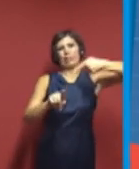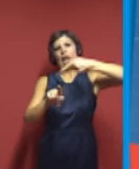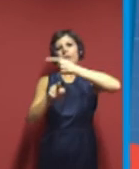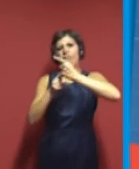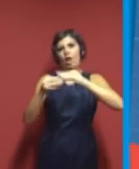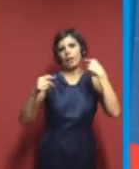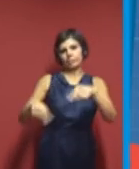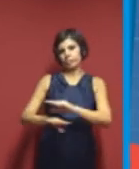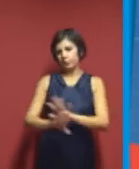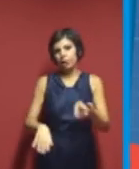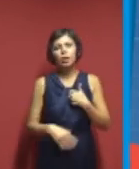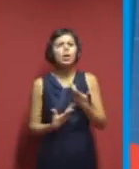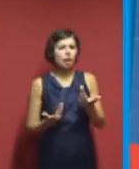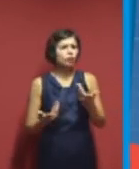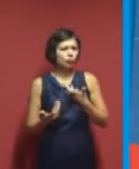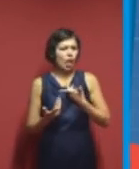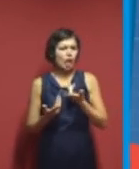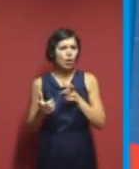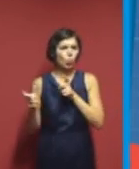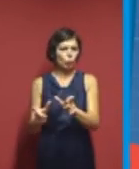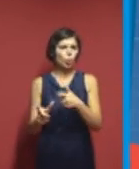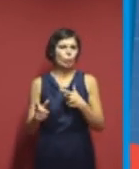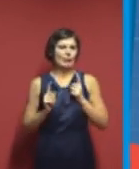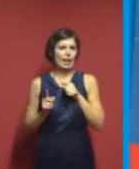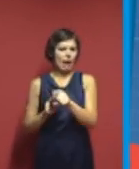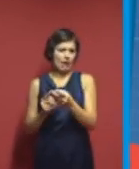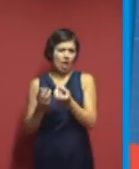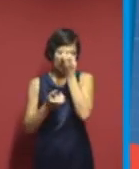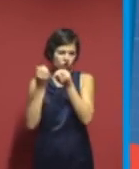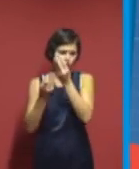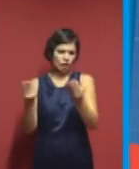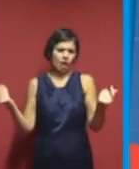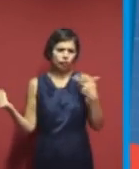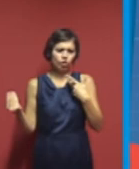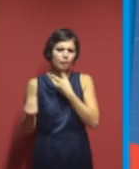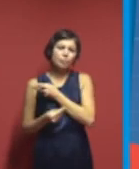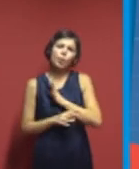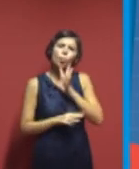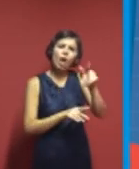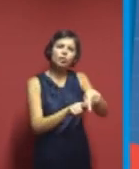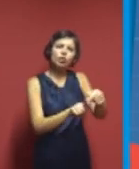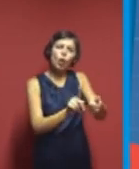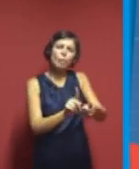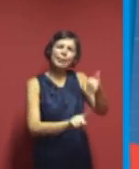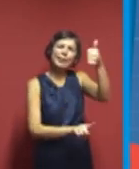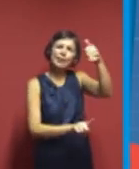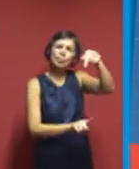This is the world's first transistor. This is a laboratory device. It's not worth any money